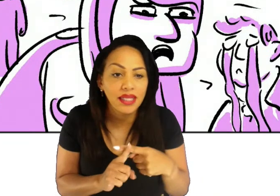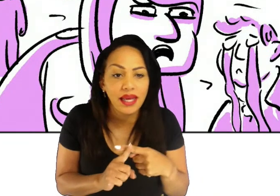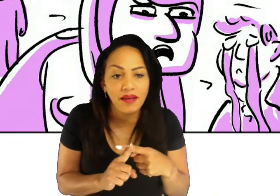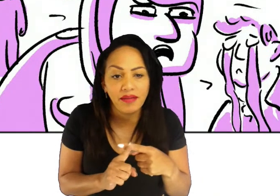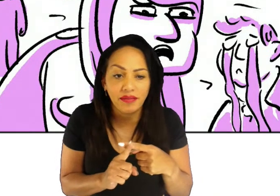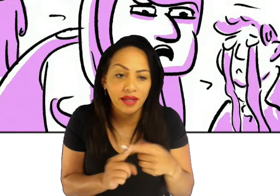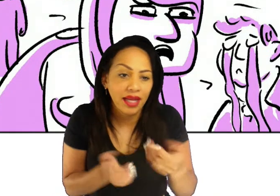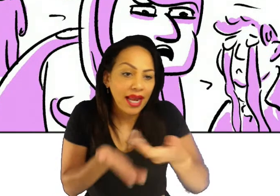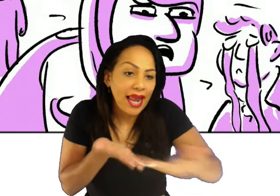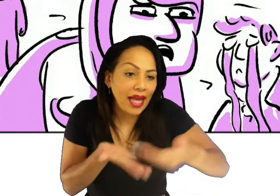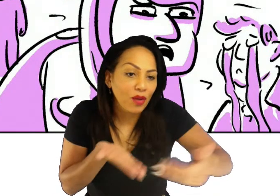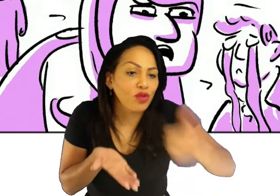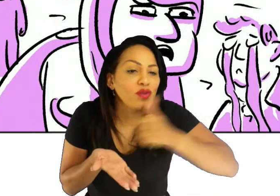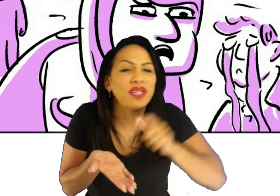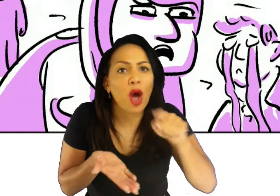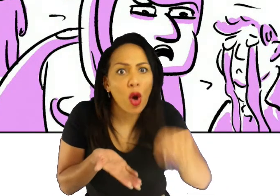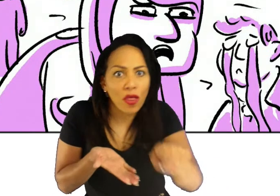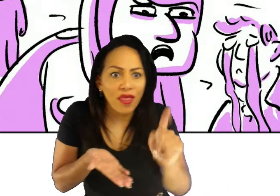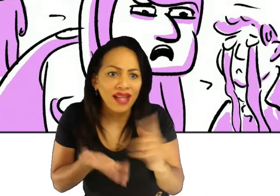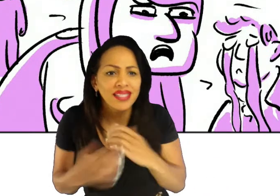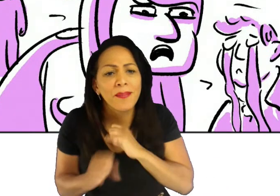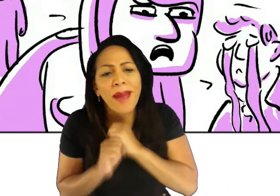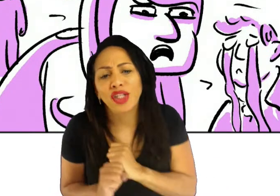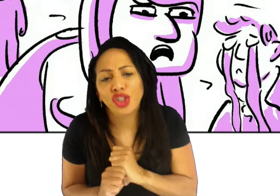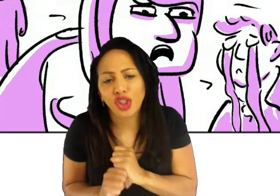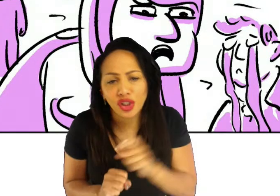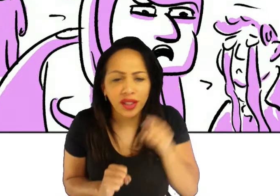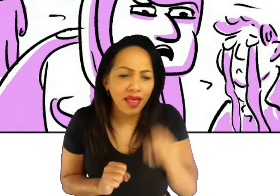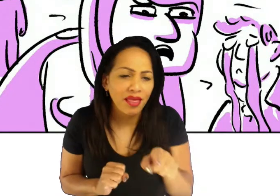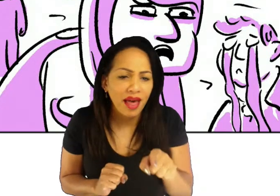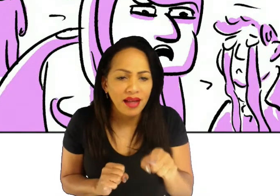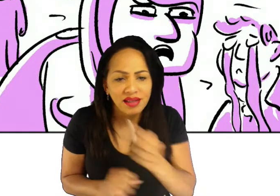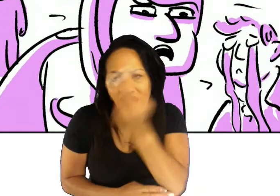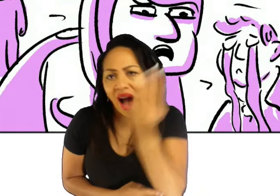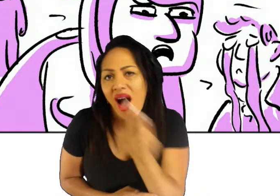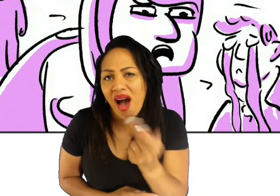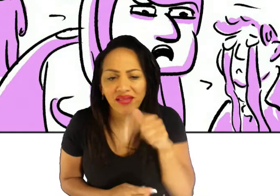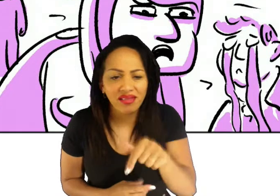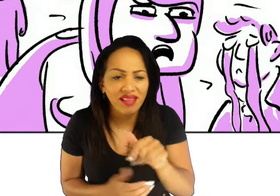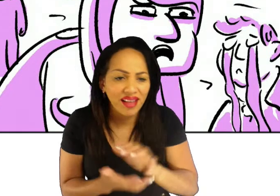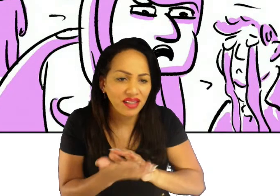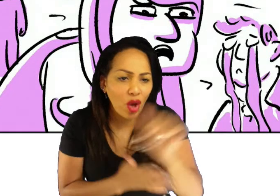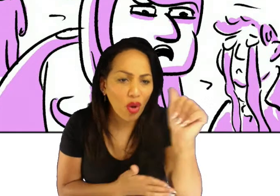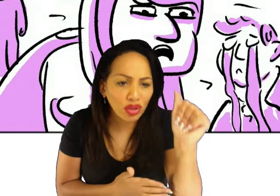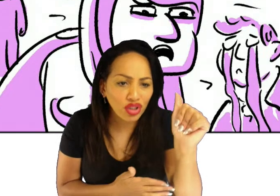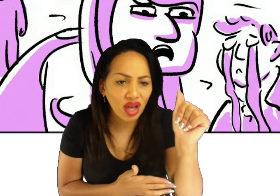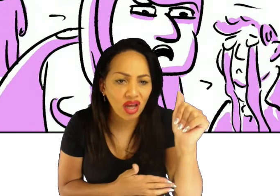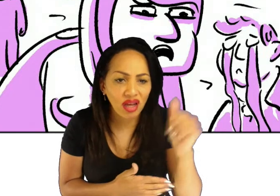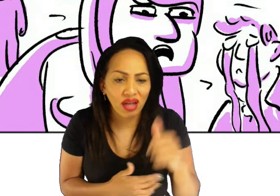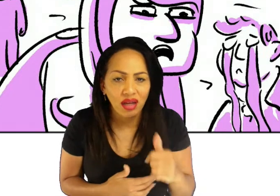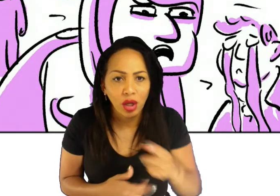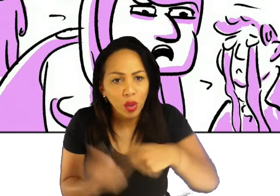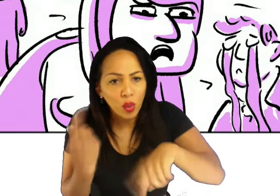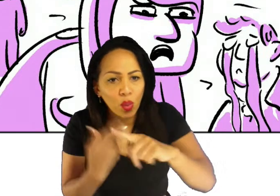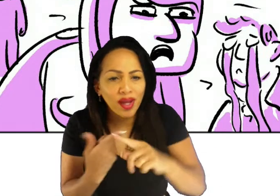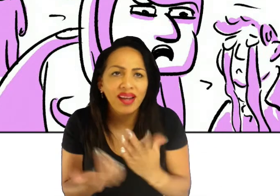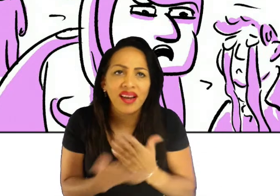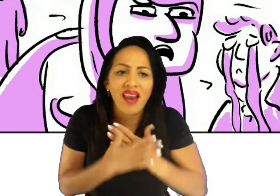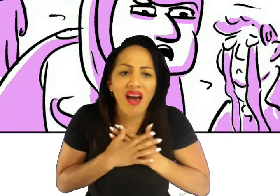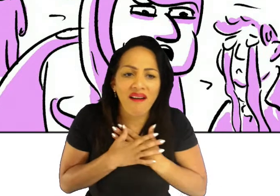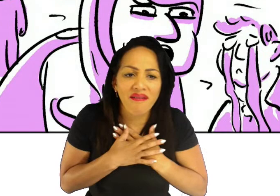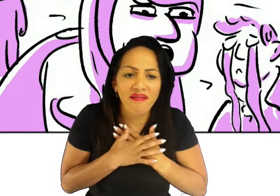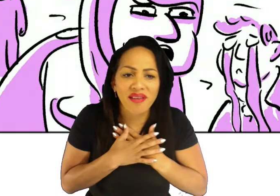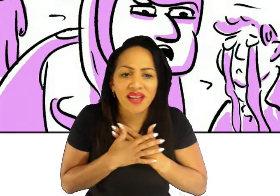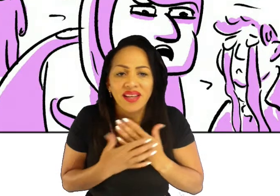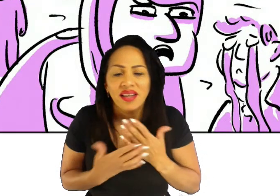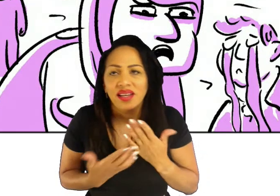culture. We get drawn towards this love for an image that is different